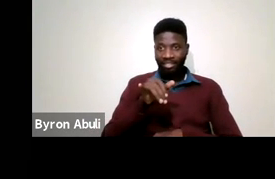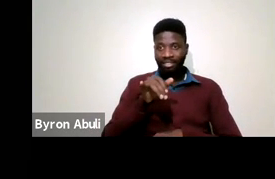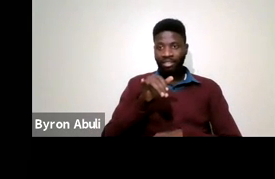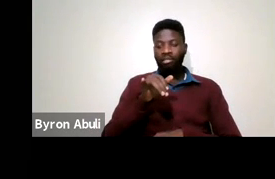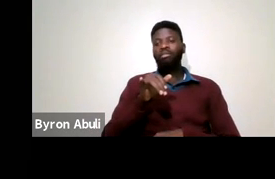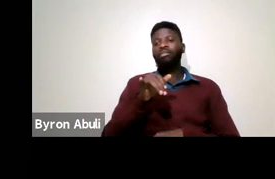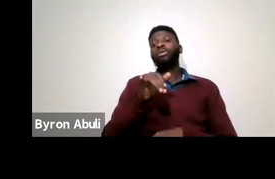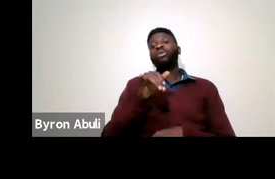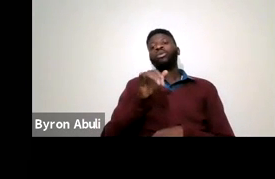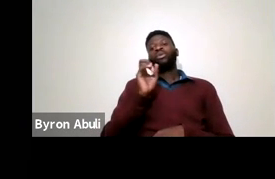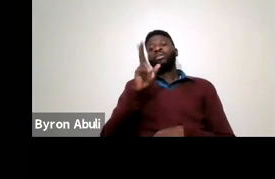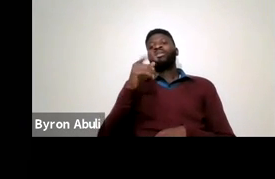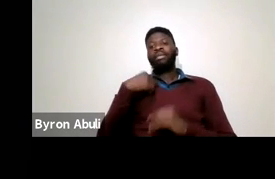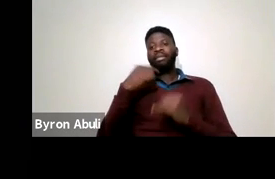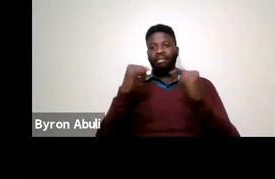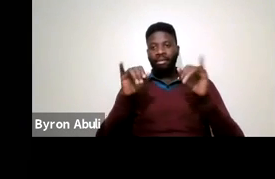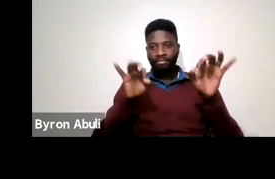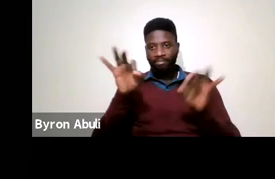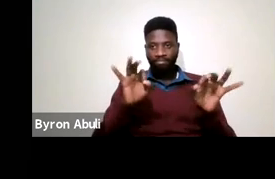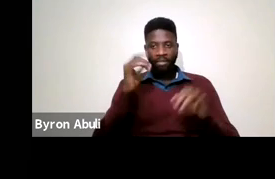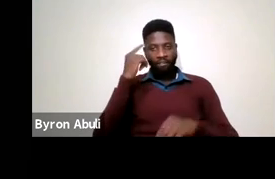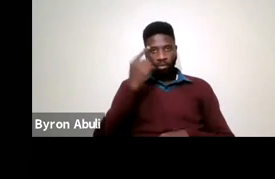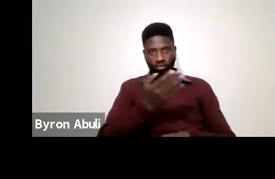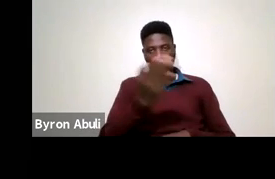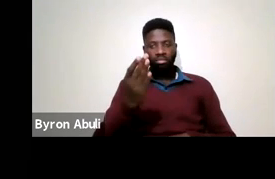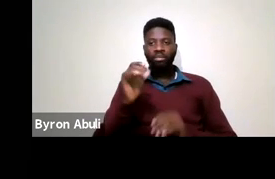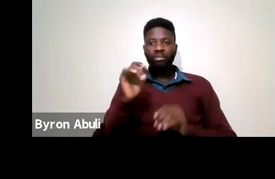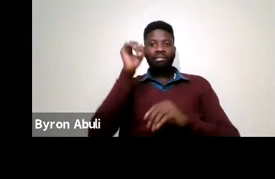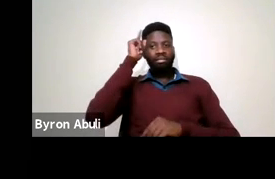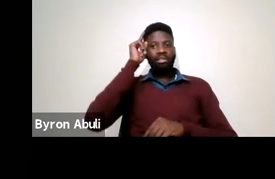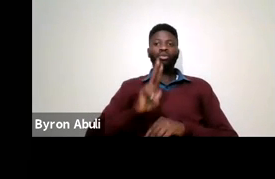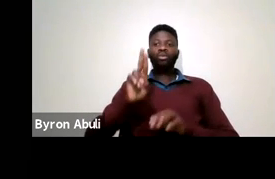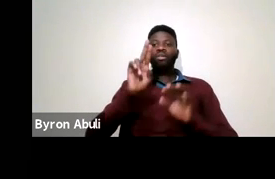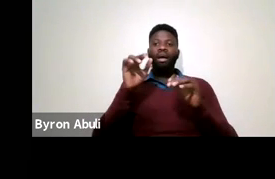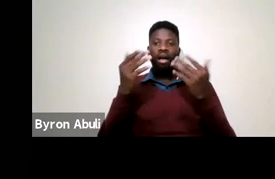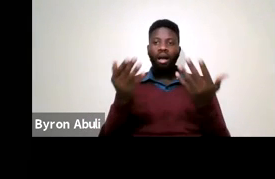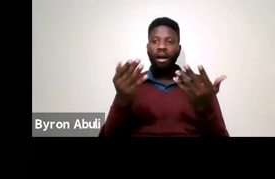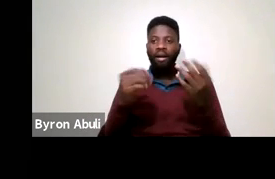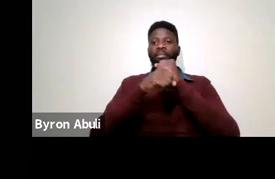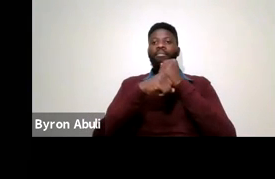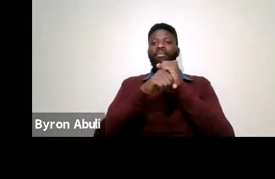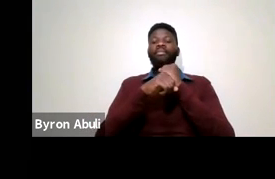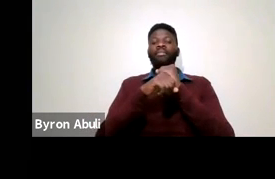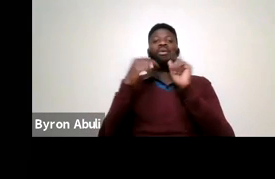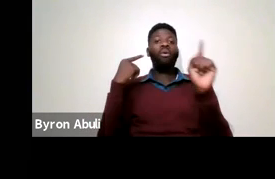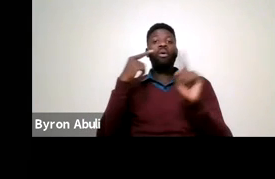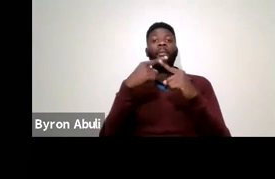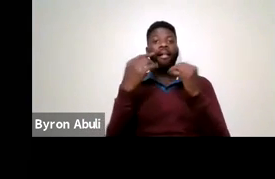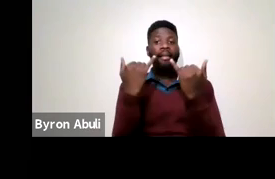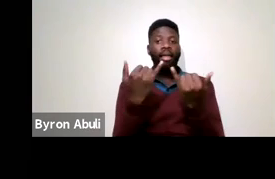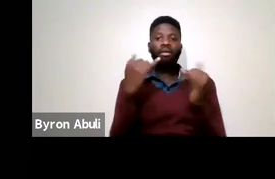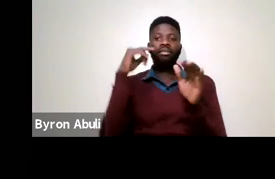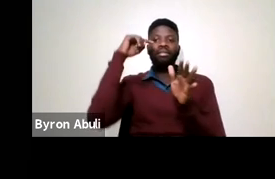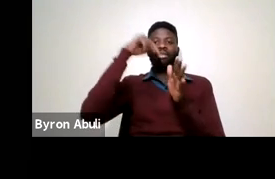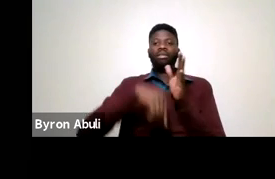At some stage, I'll try to unpack it for you and you'll understand how you'll use it in making or setting goals. But for now, let me not go deep.